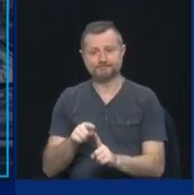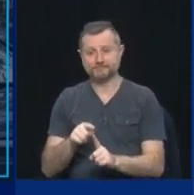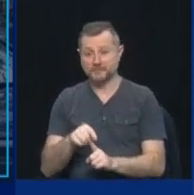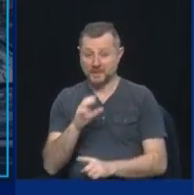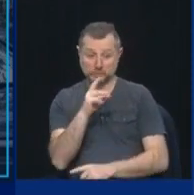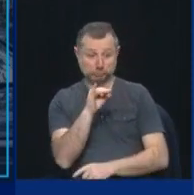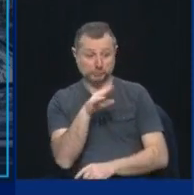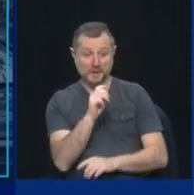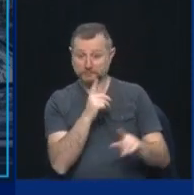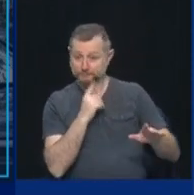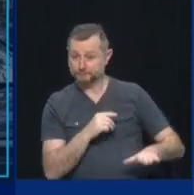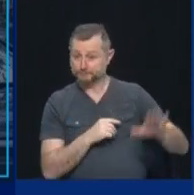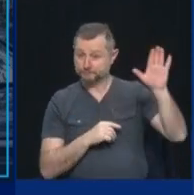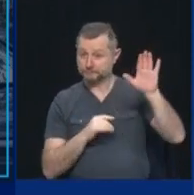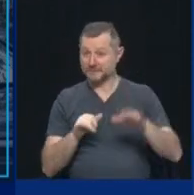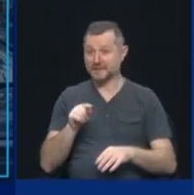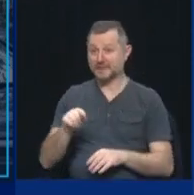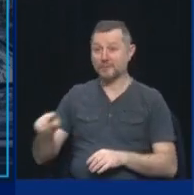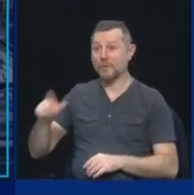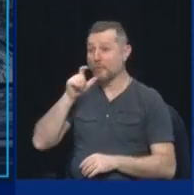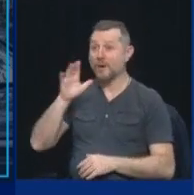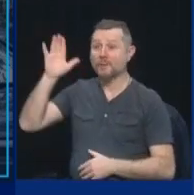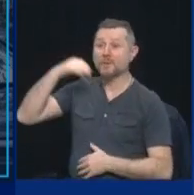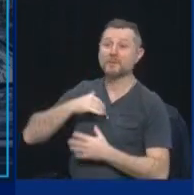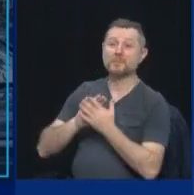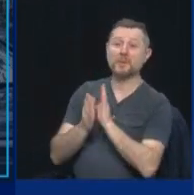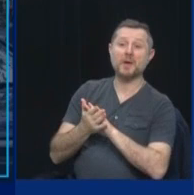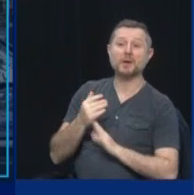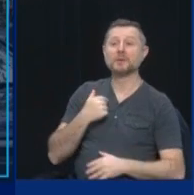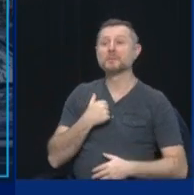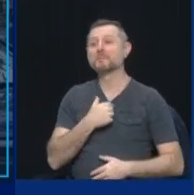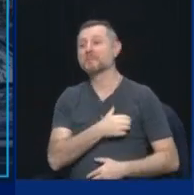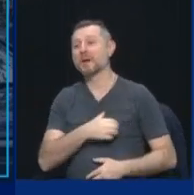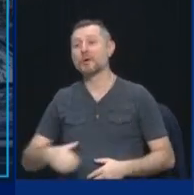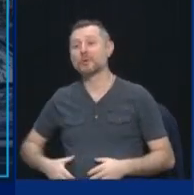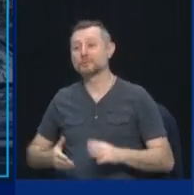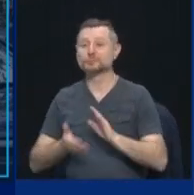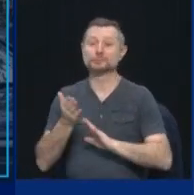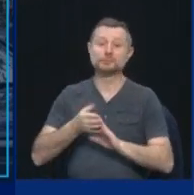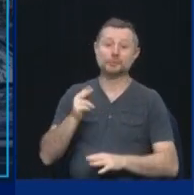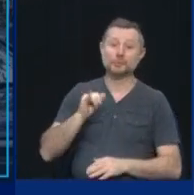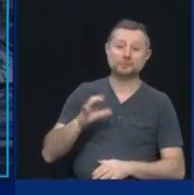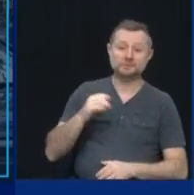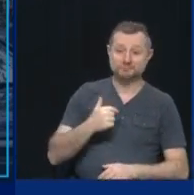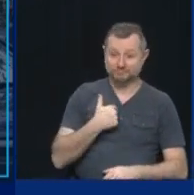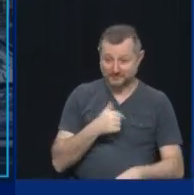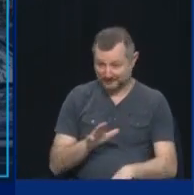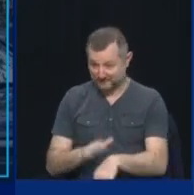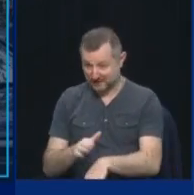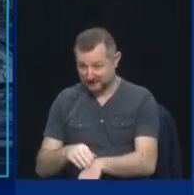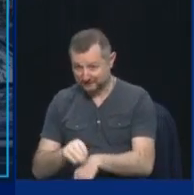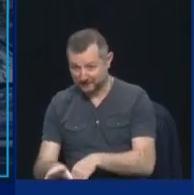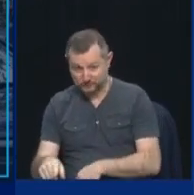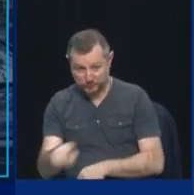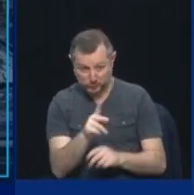All these people who are running for mayor, my 2 cents to New Yorkers, you're going to pick a new